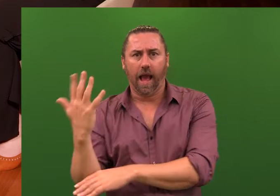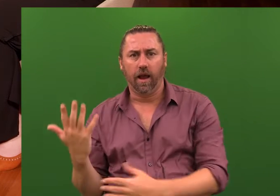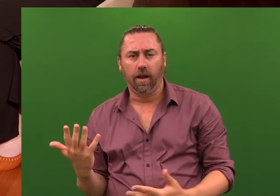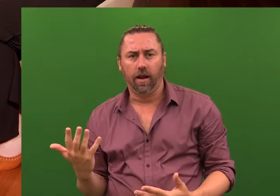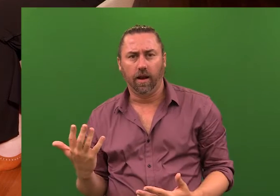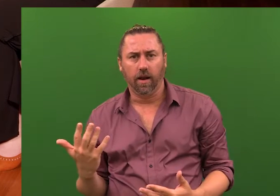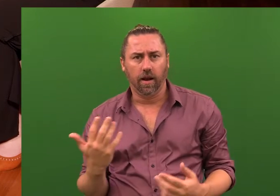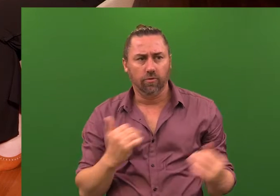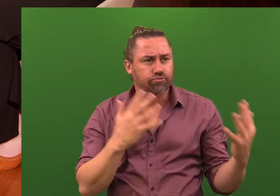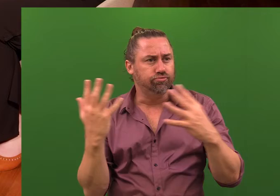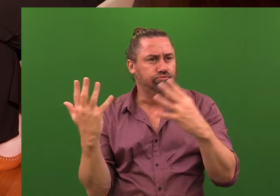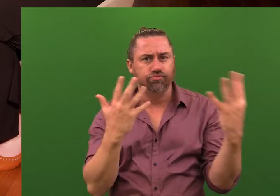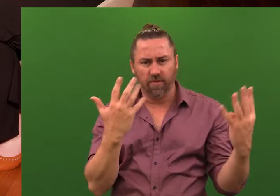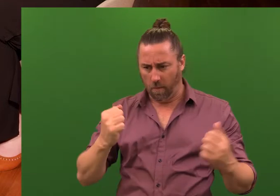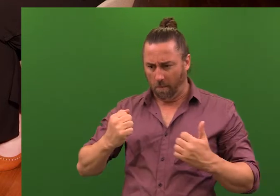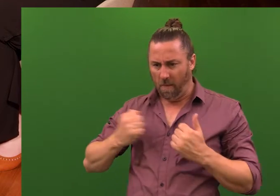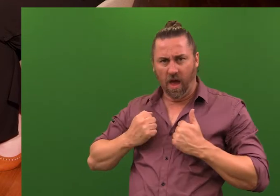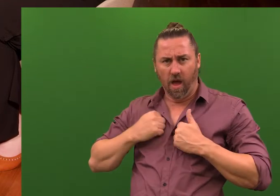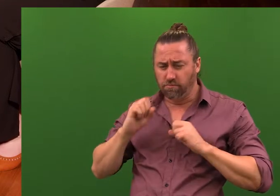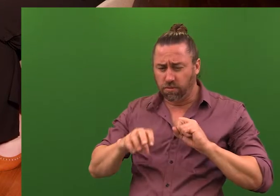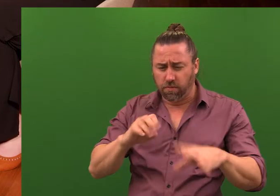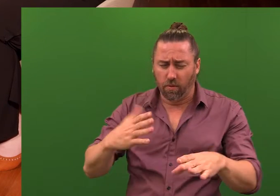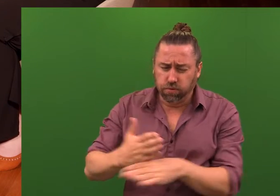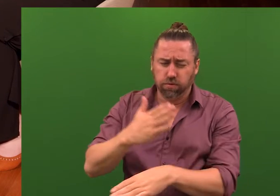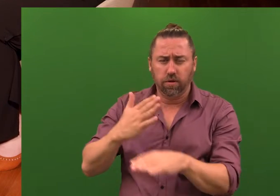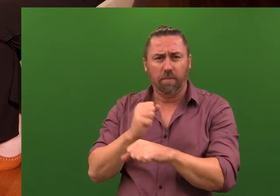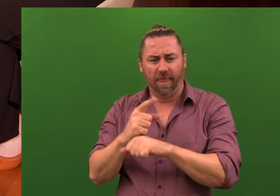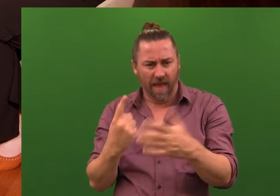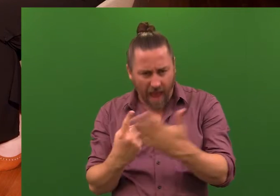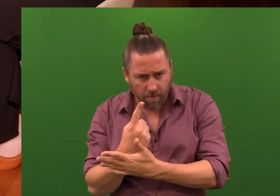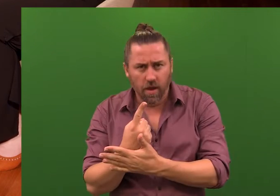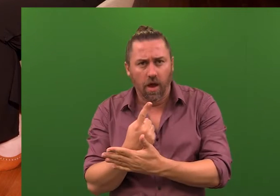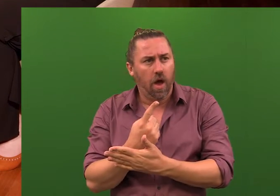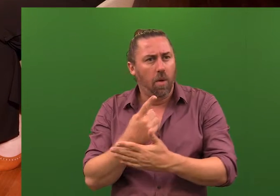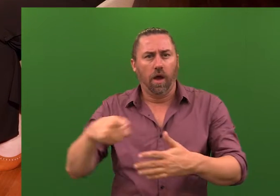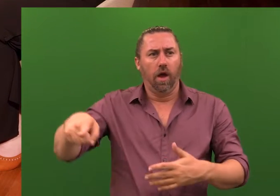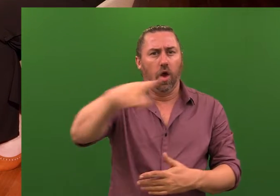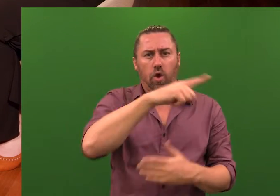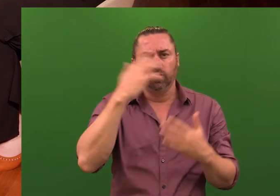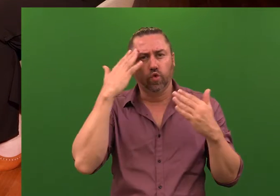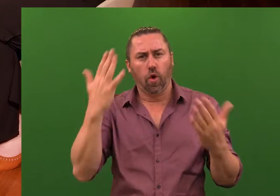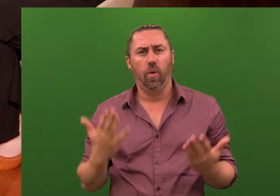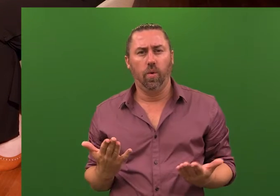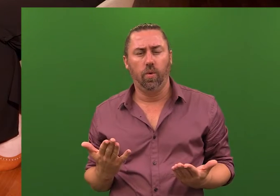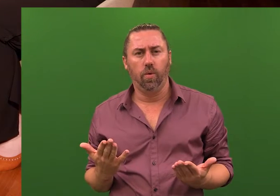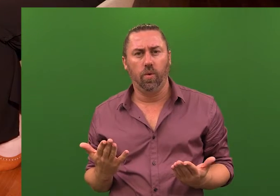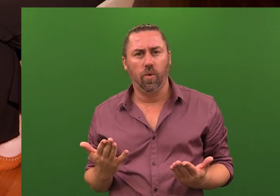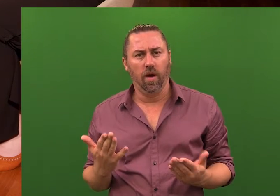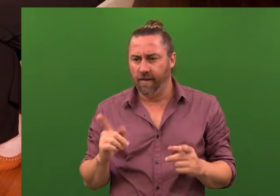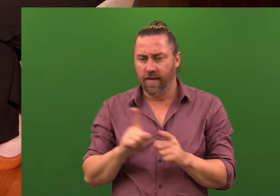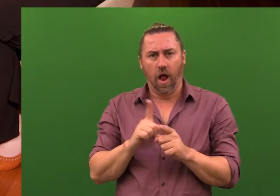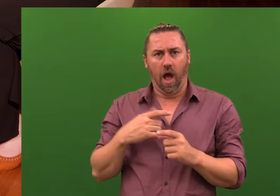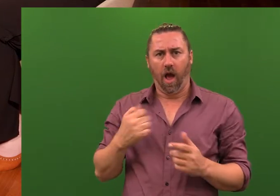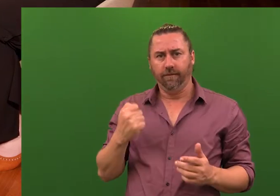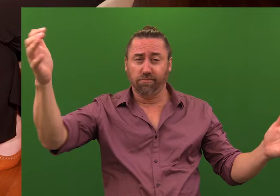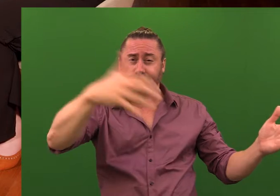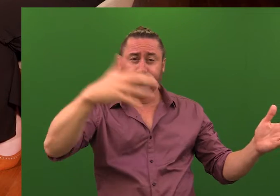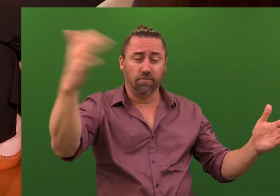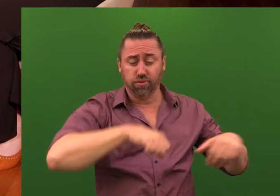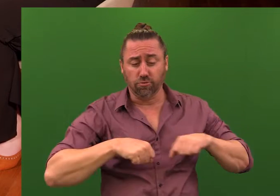Bundaberg plantation. And through that, like, I know that our community was